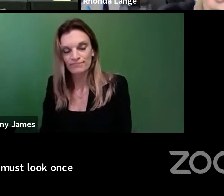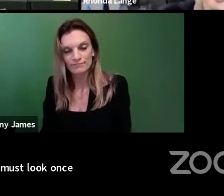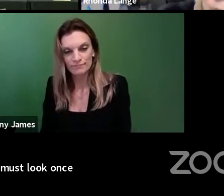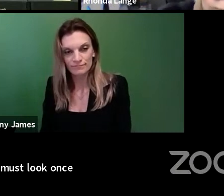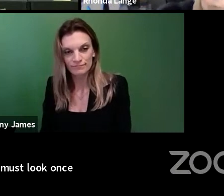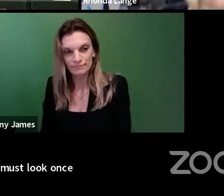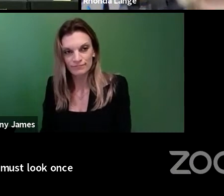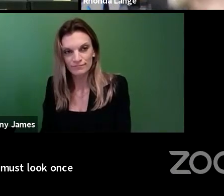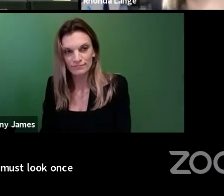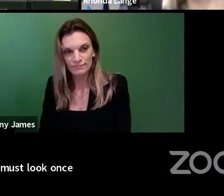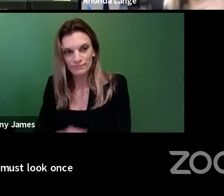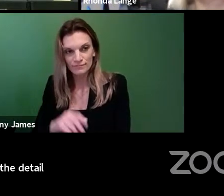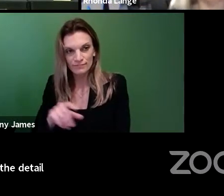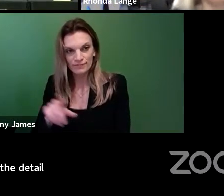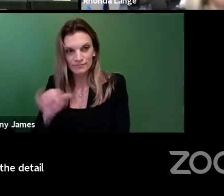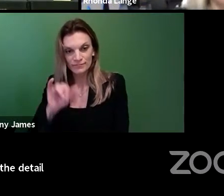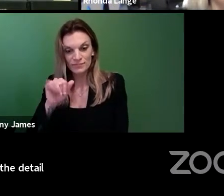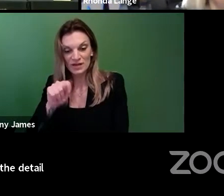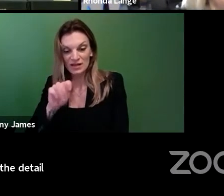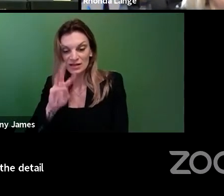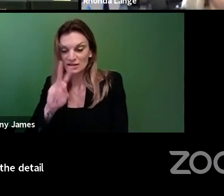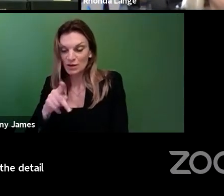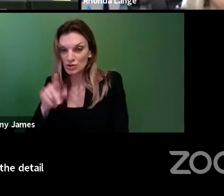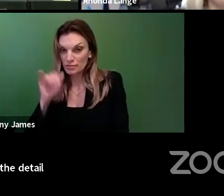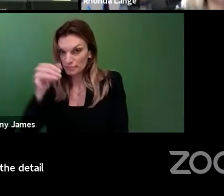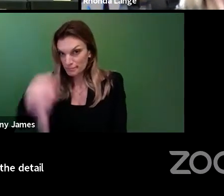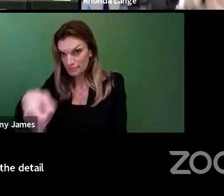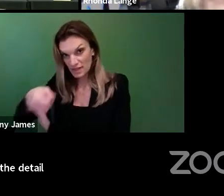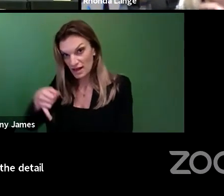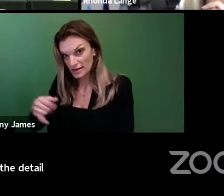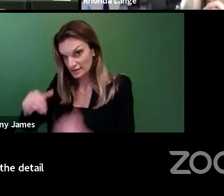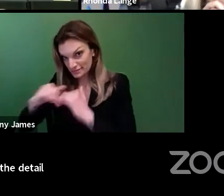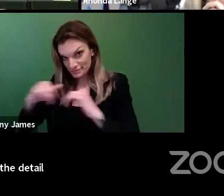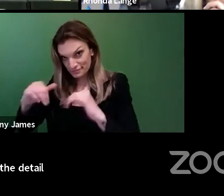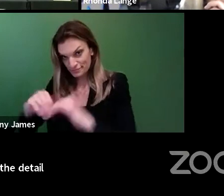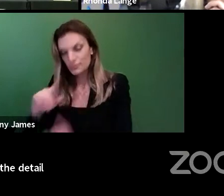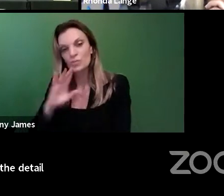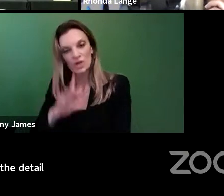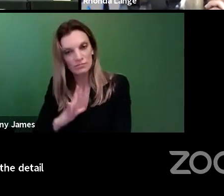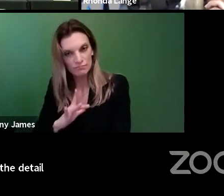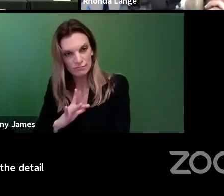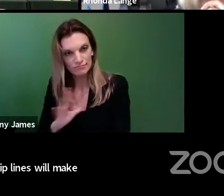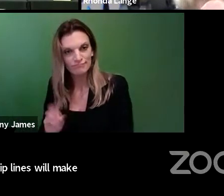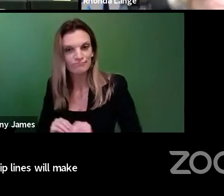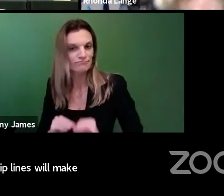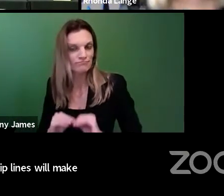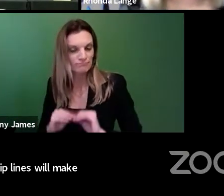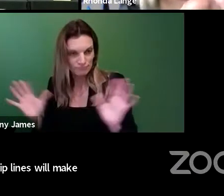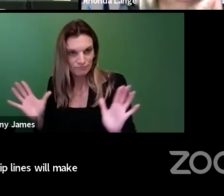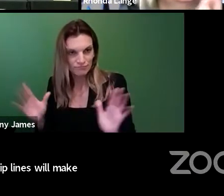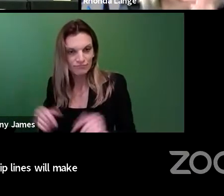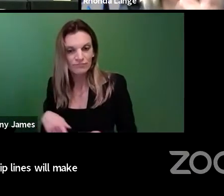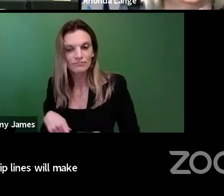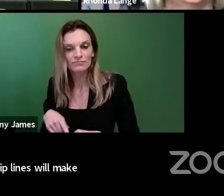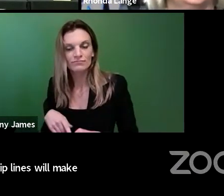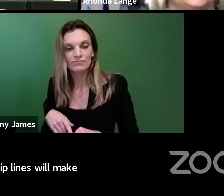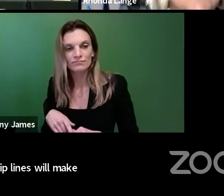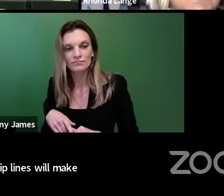Separating us along township lines will make a clearer demarcation. It'll be the